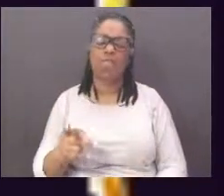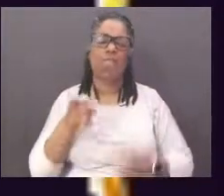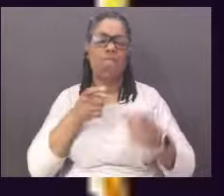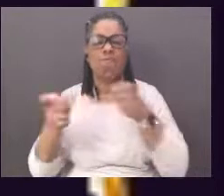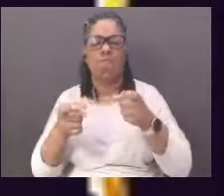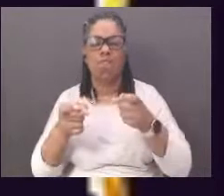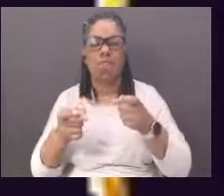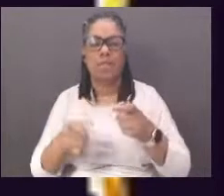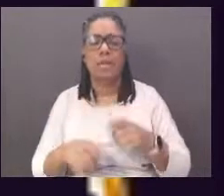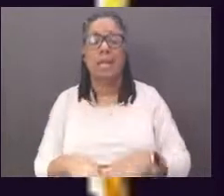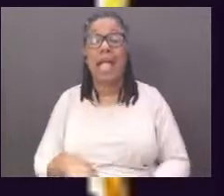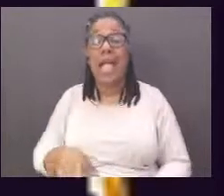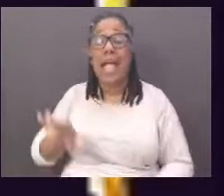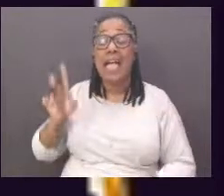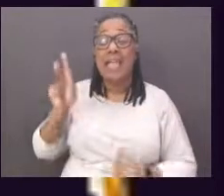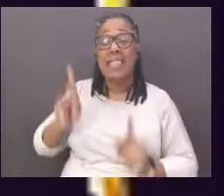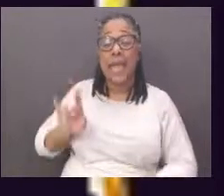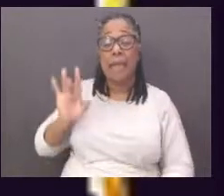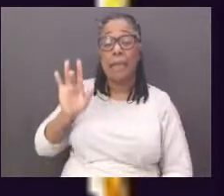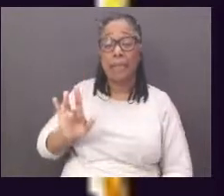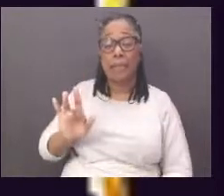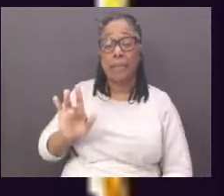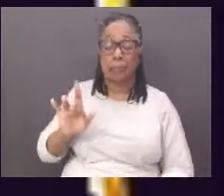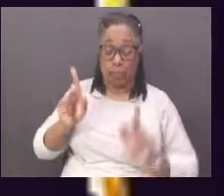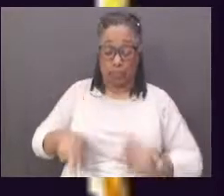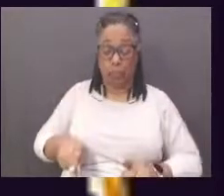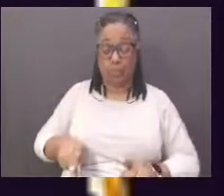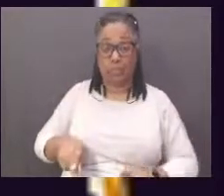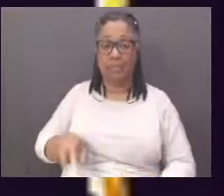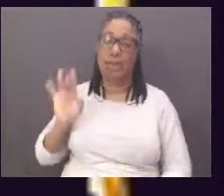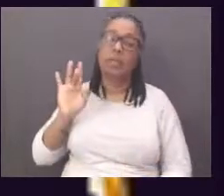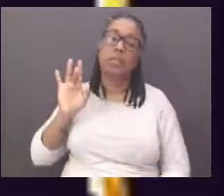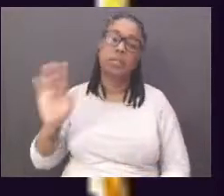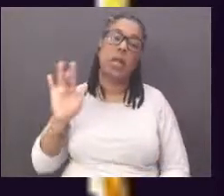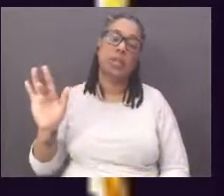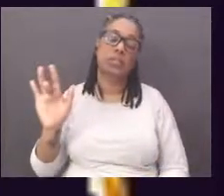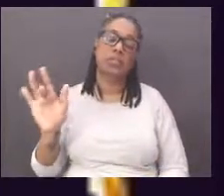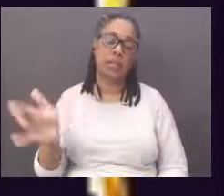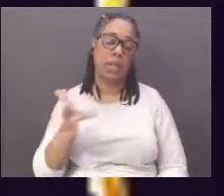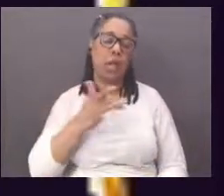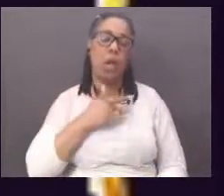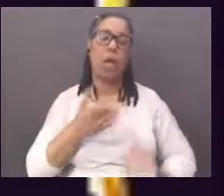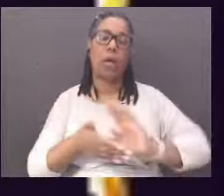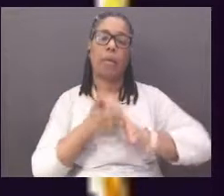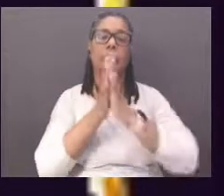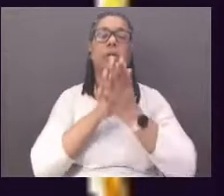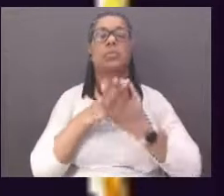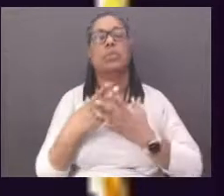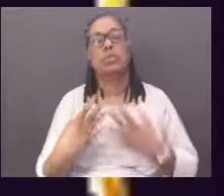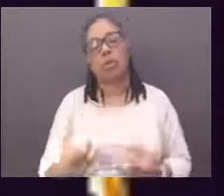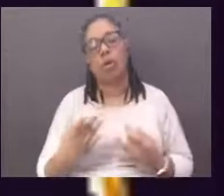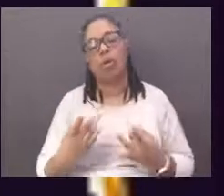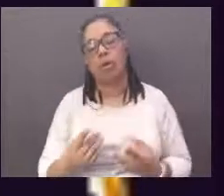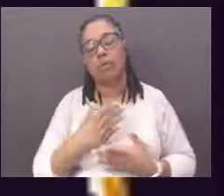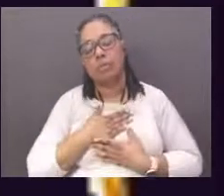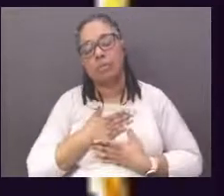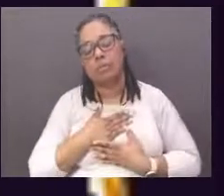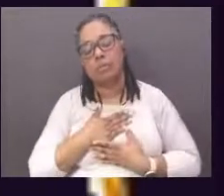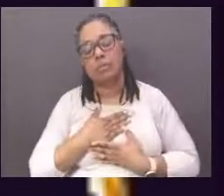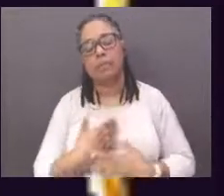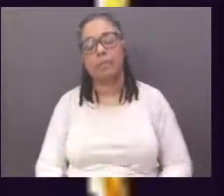give him a soft heart. Make his heart soft. Dear Father,